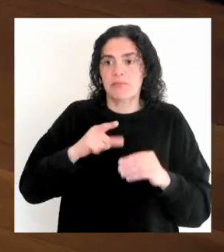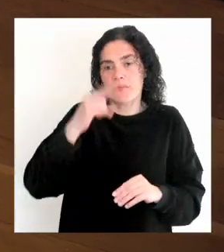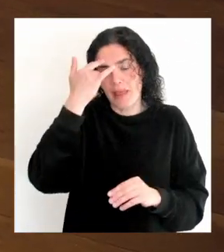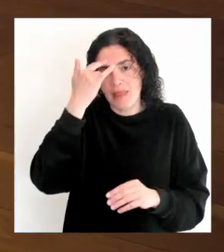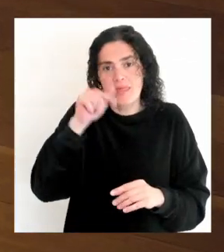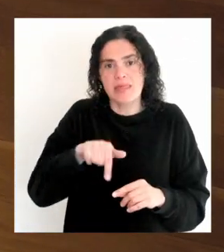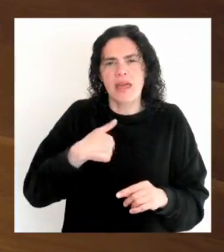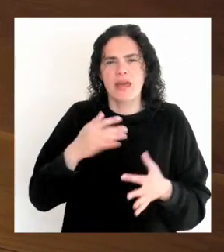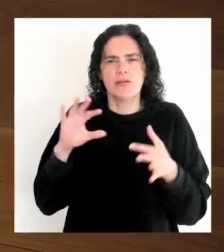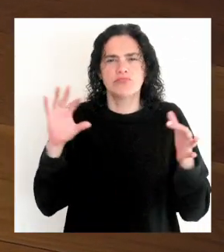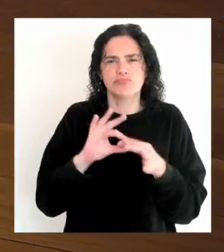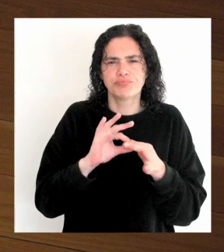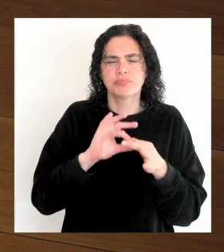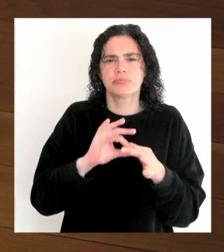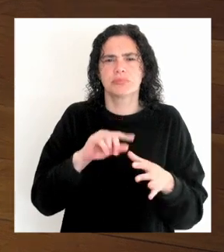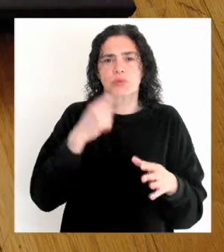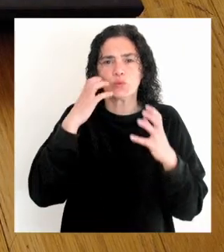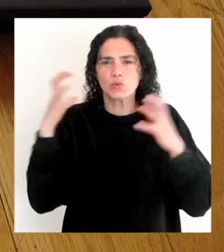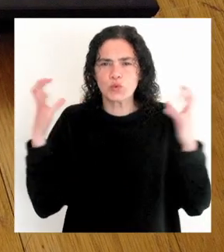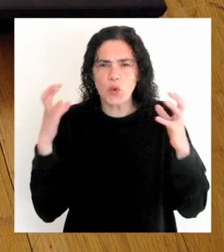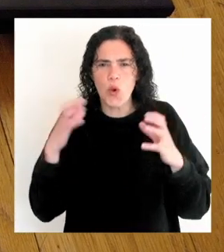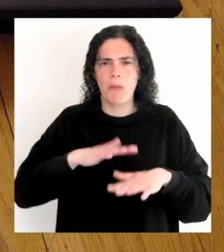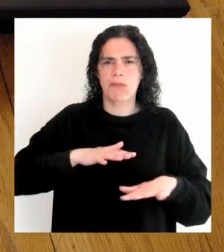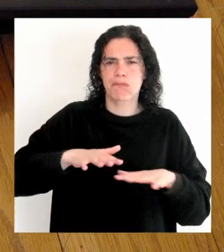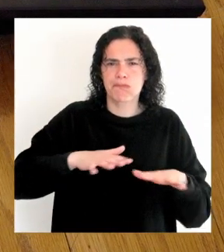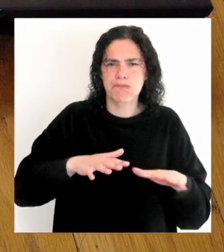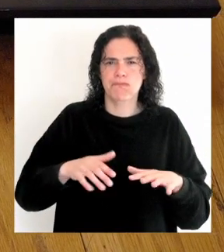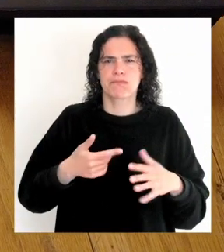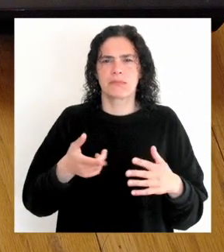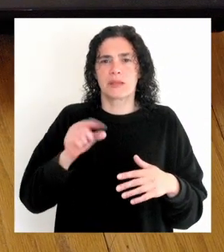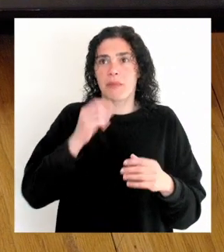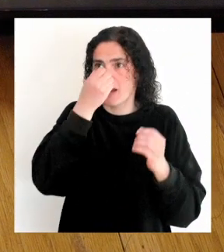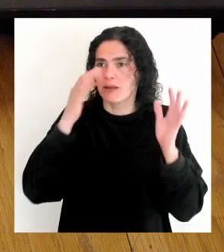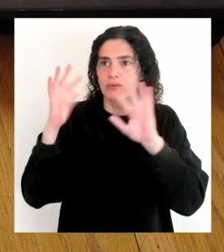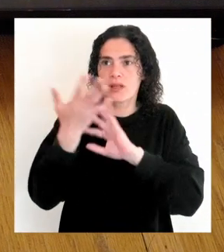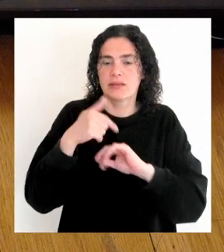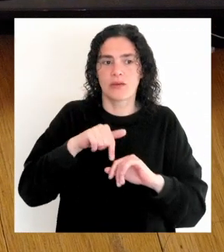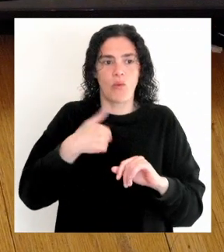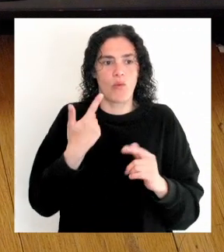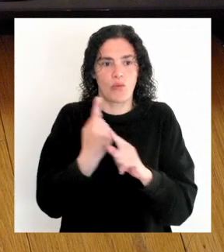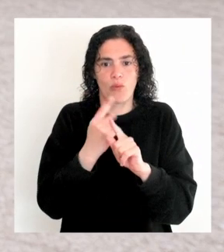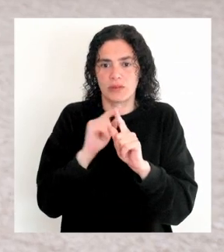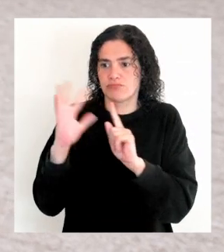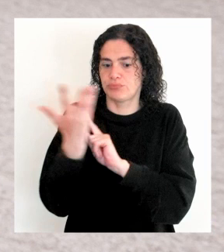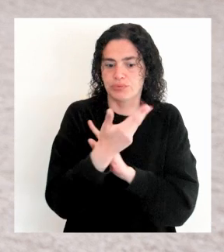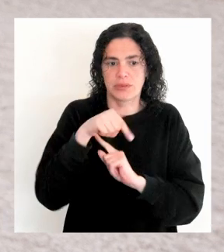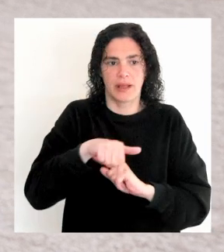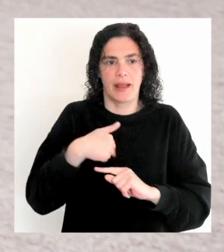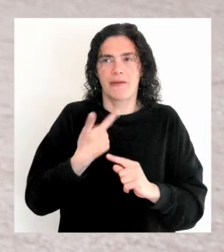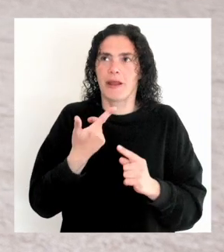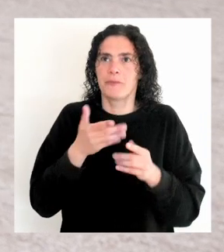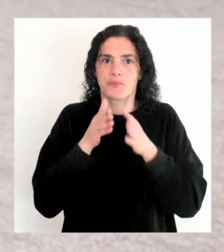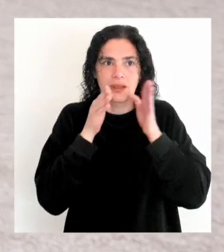us a lot, and where also this idea of the connection between sound, vibration, and nature or